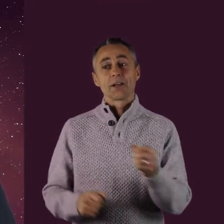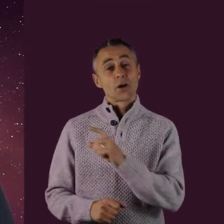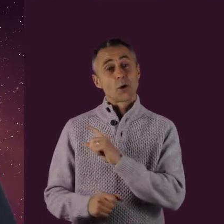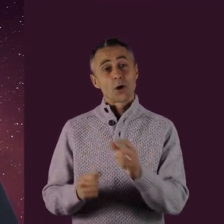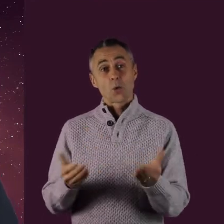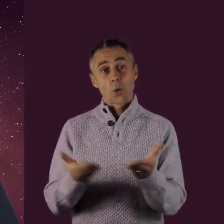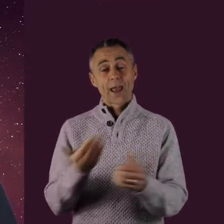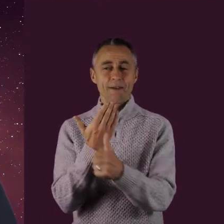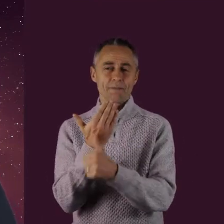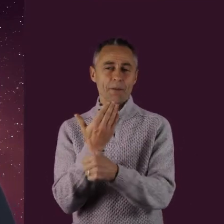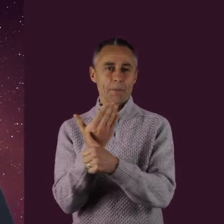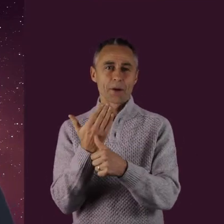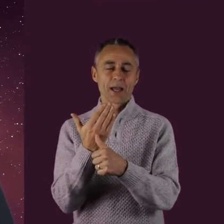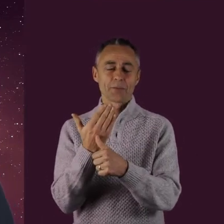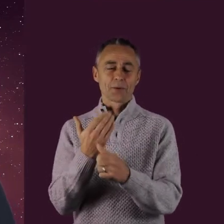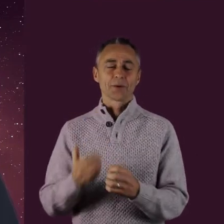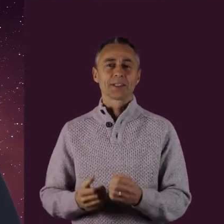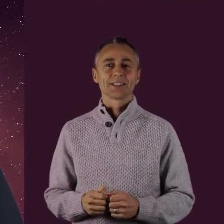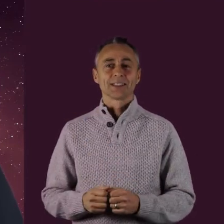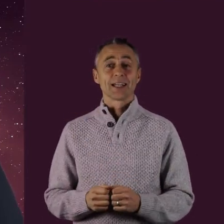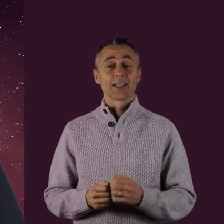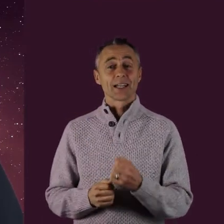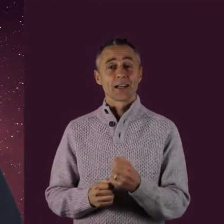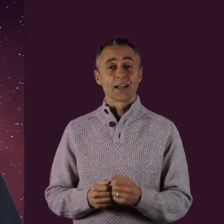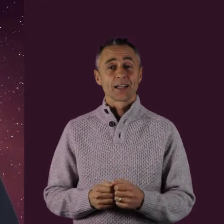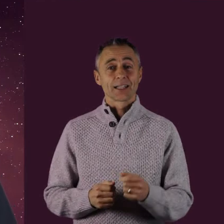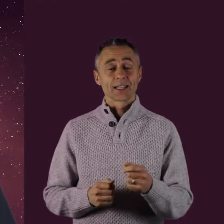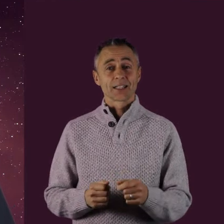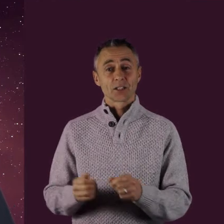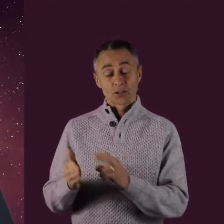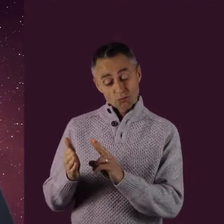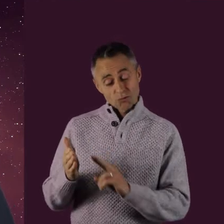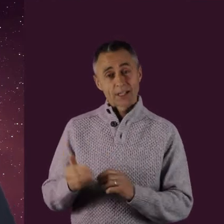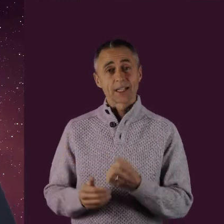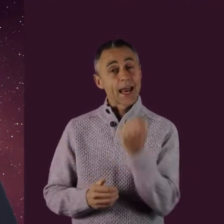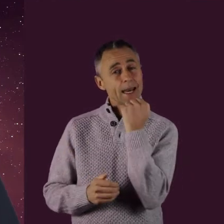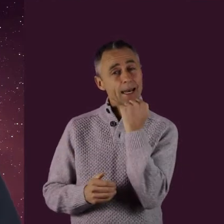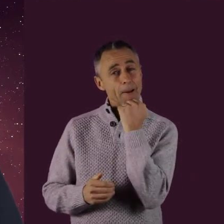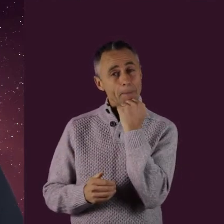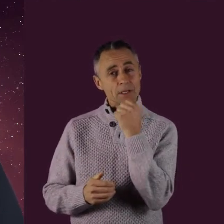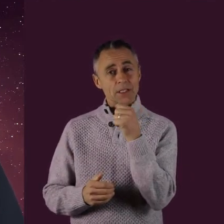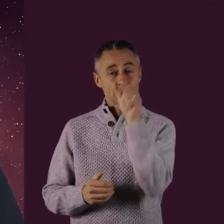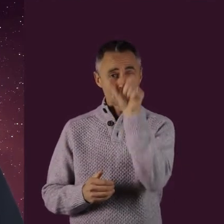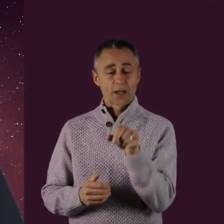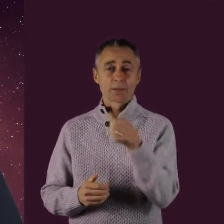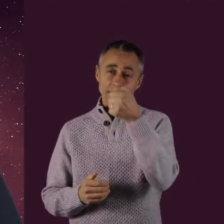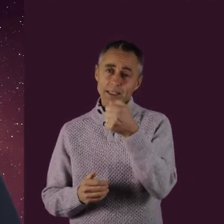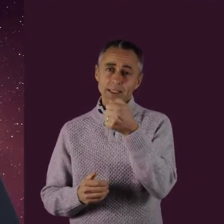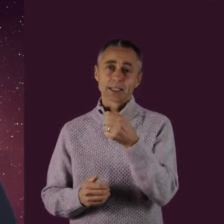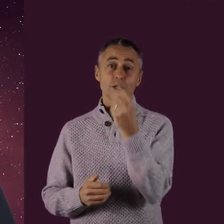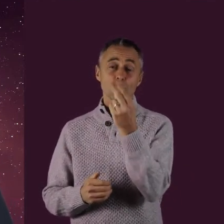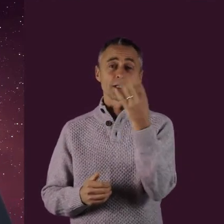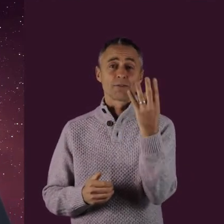Bible, words straight from Scripture. Let's have a look at this reading from Numbers chapter 6